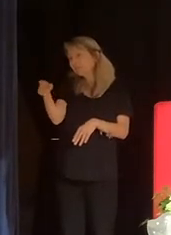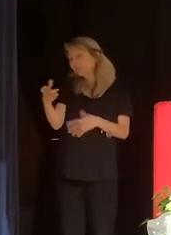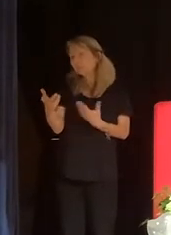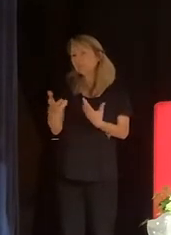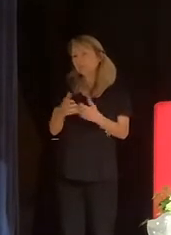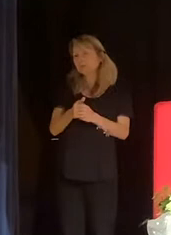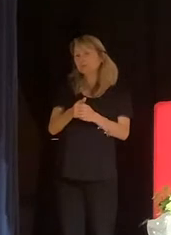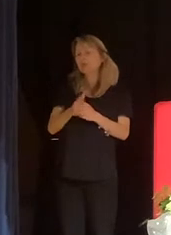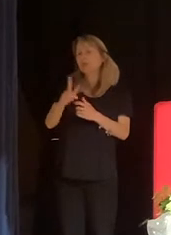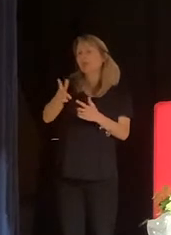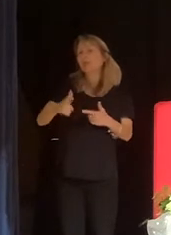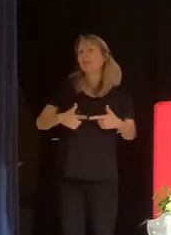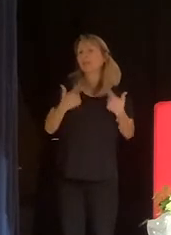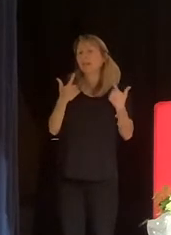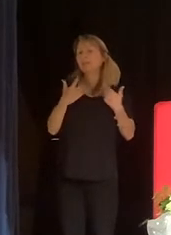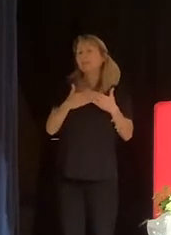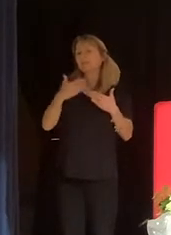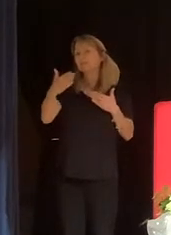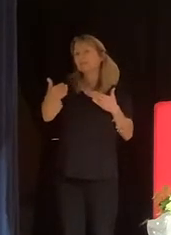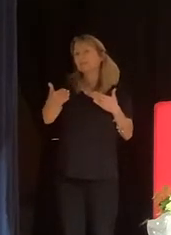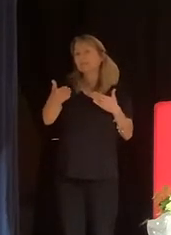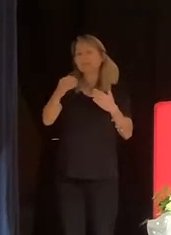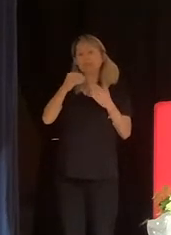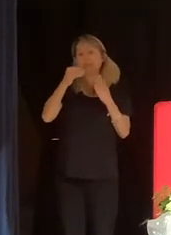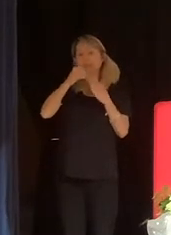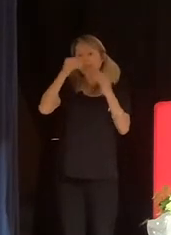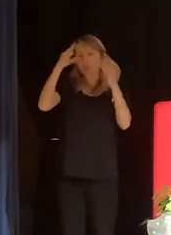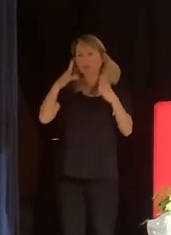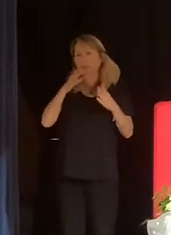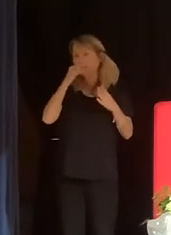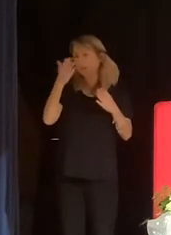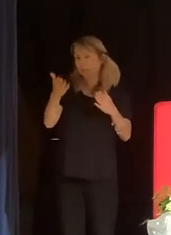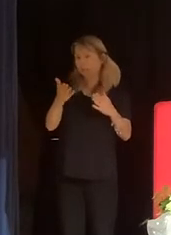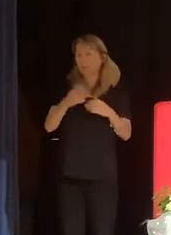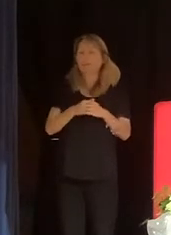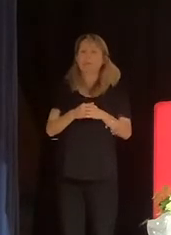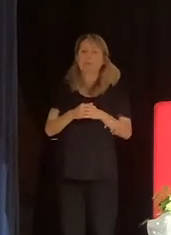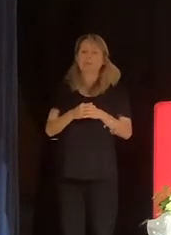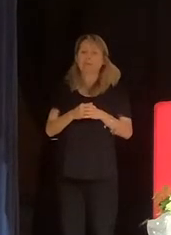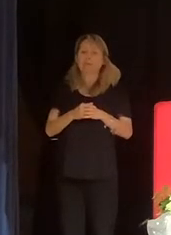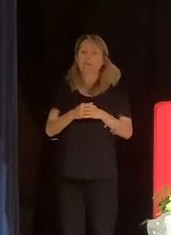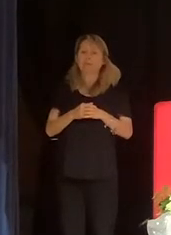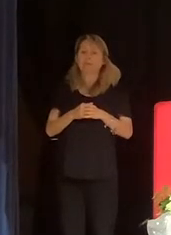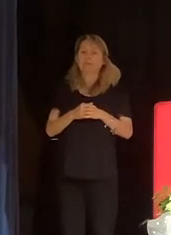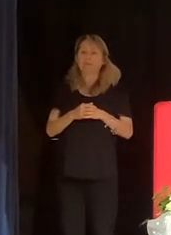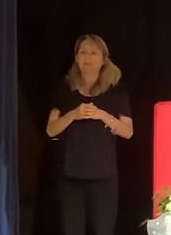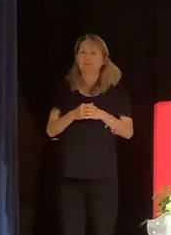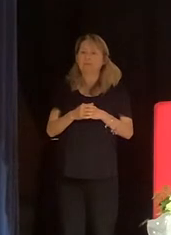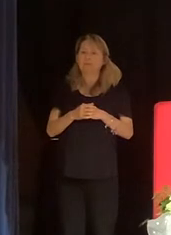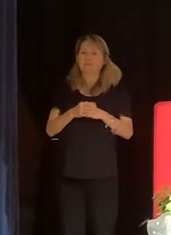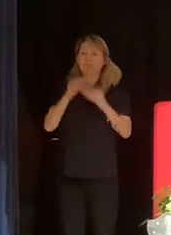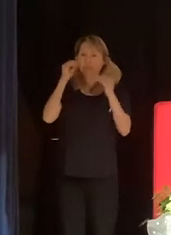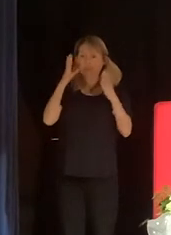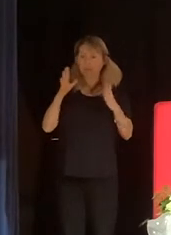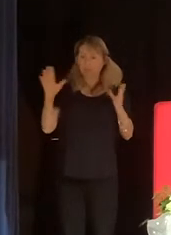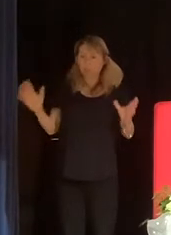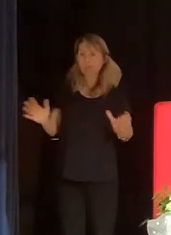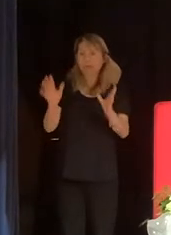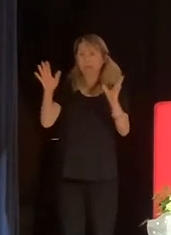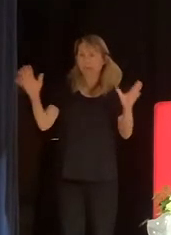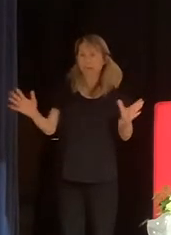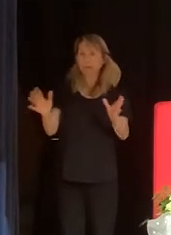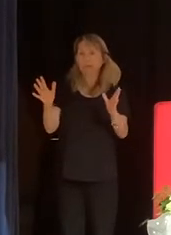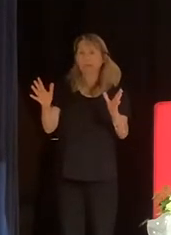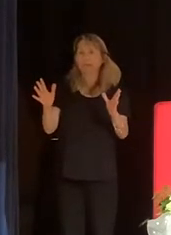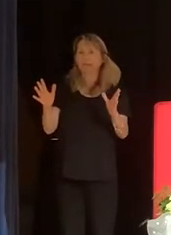next phase of your life, your teachers will not be there. You will be pushed, you will not be pushed or motivated. You will have